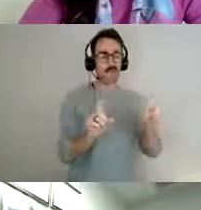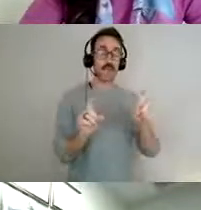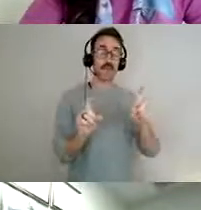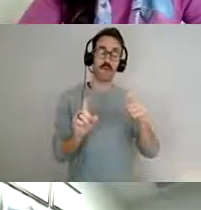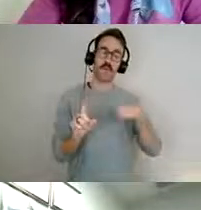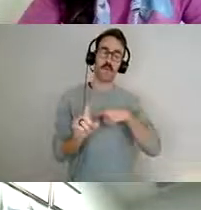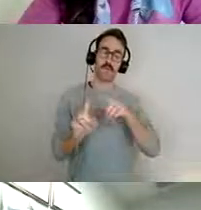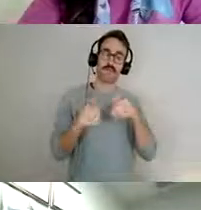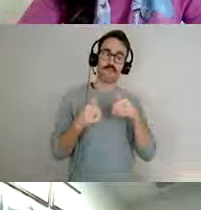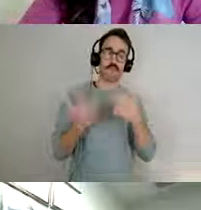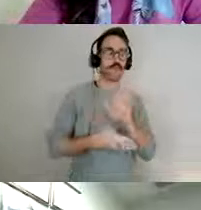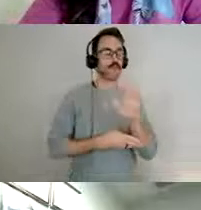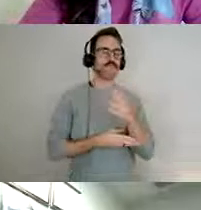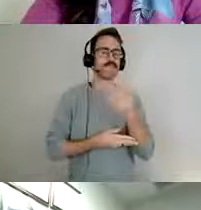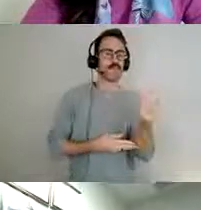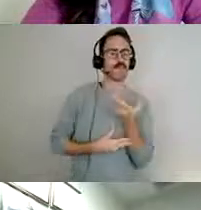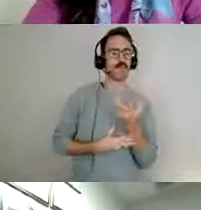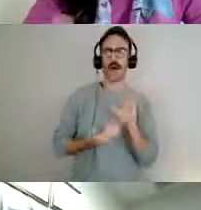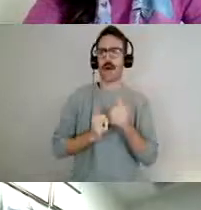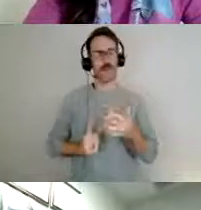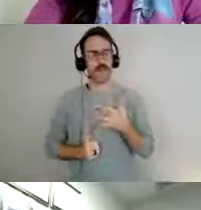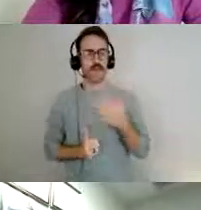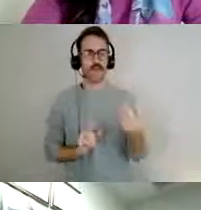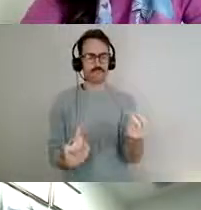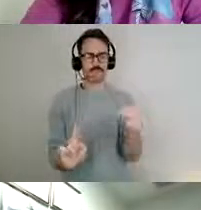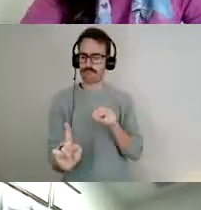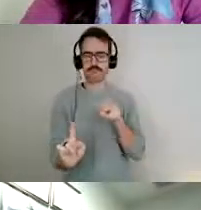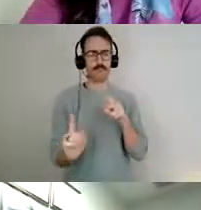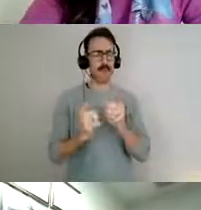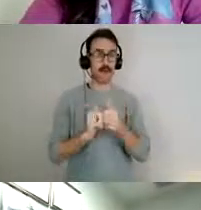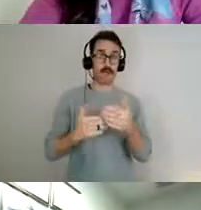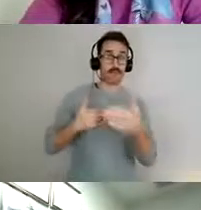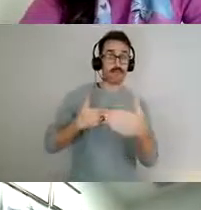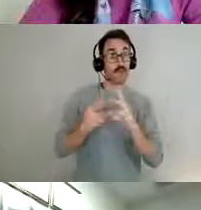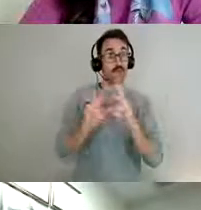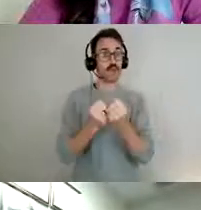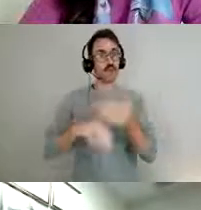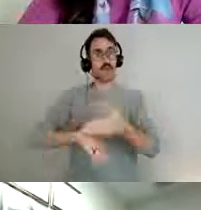us your how you felt, your views, so that we can make improvements to our webinars.